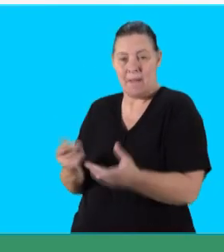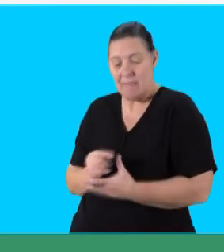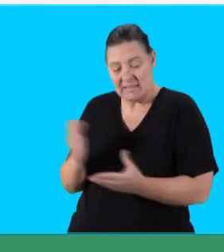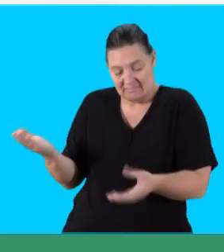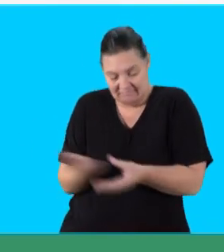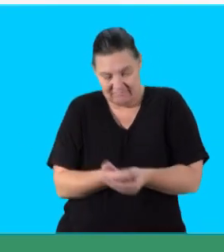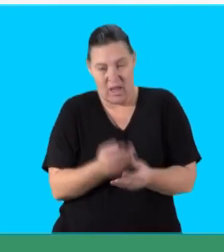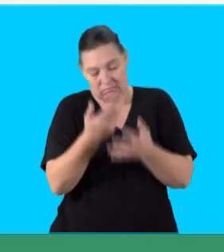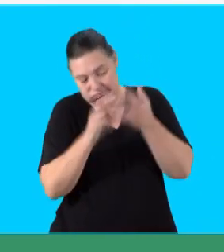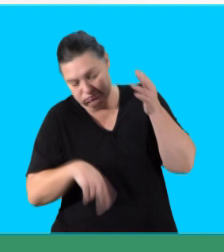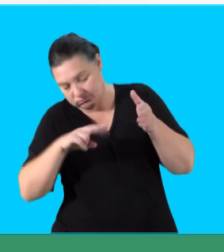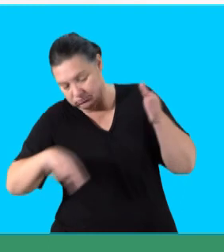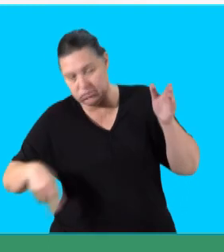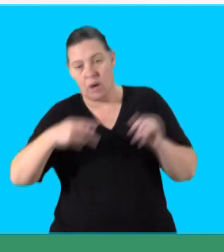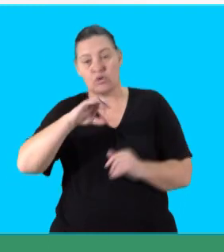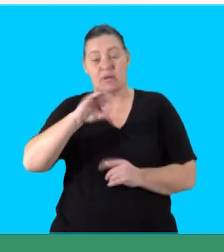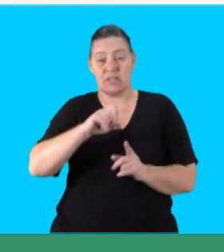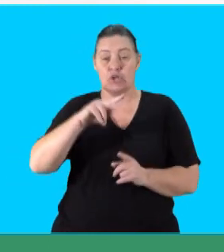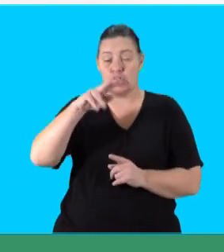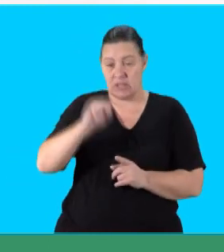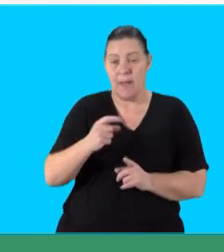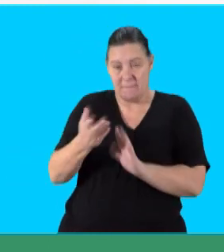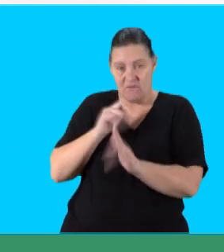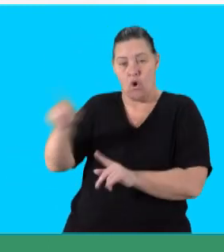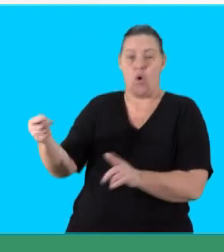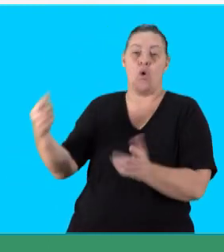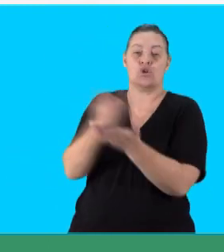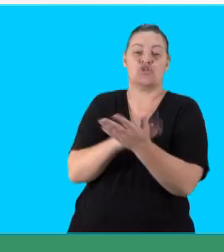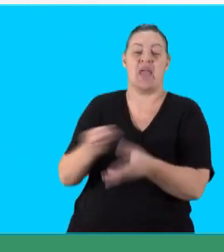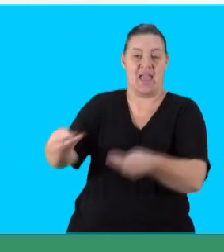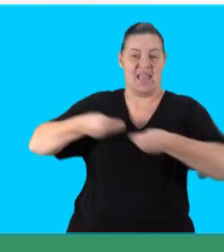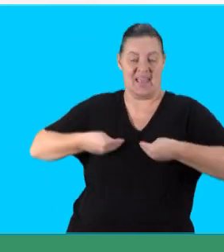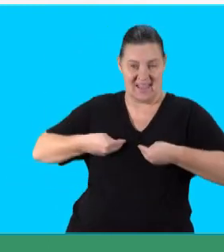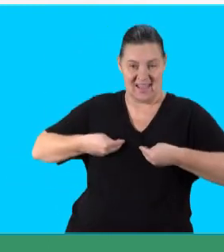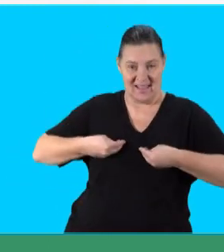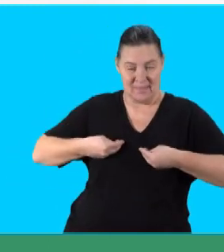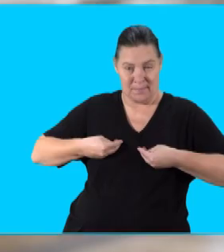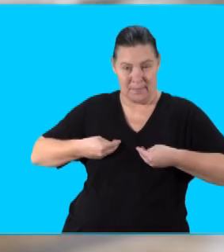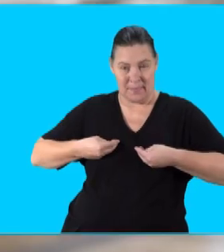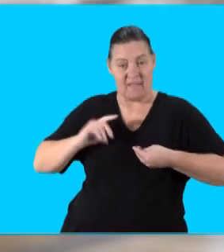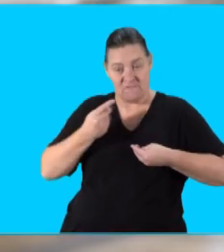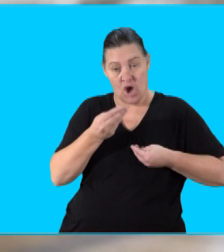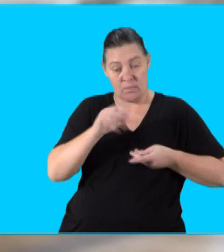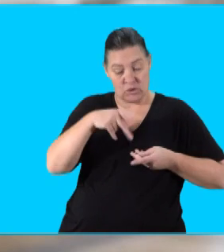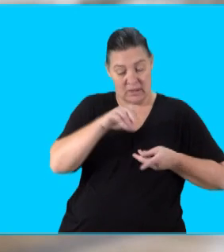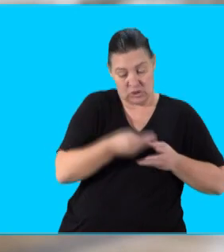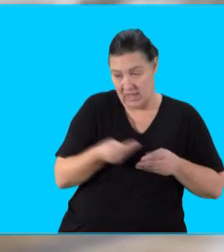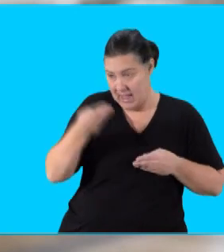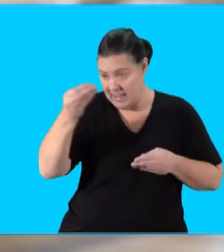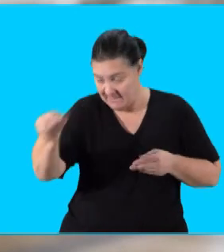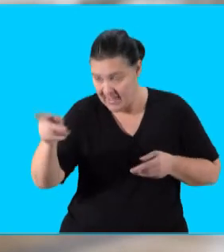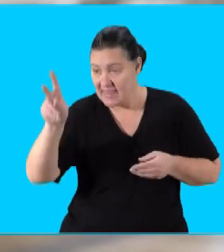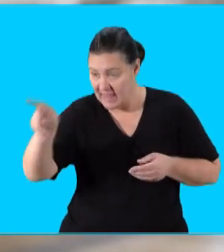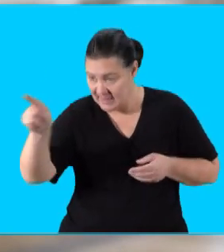before undertaking the initial offering. So before we sell those shares or before we issue those shares, we need to make sure that we have